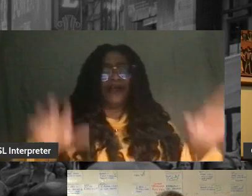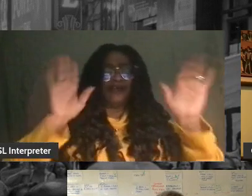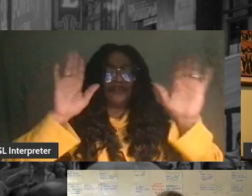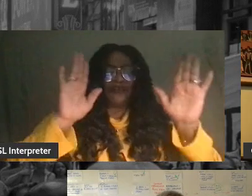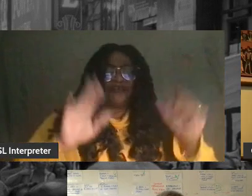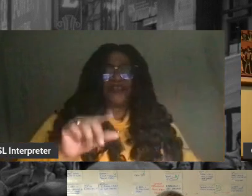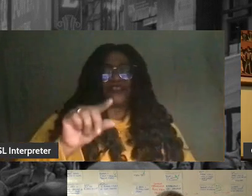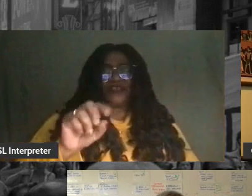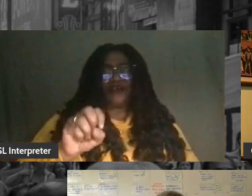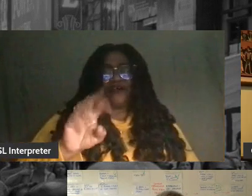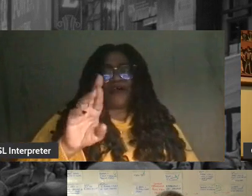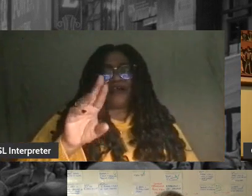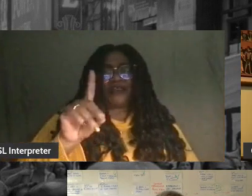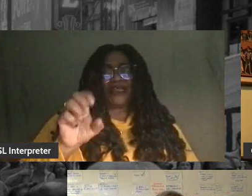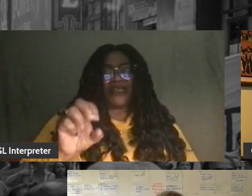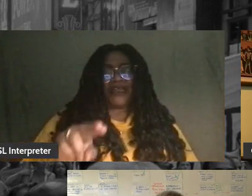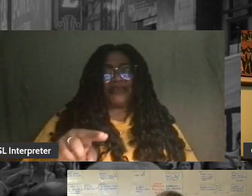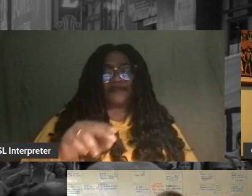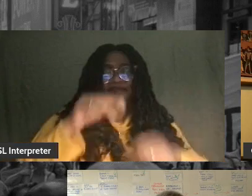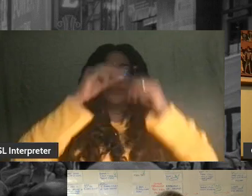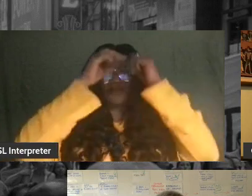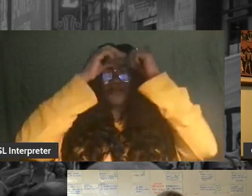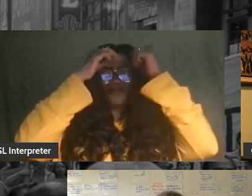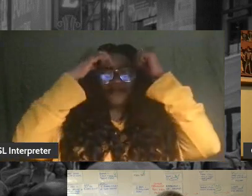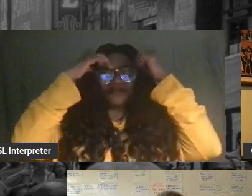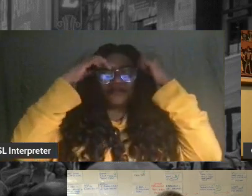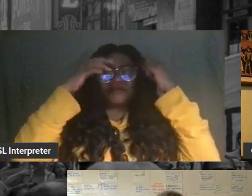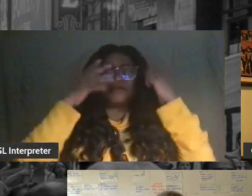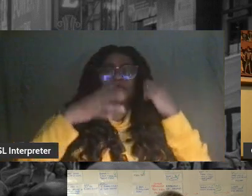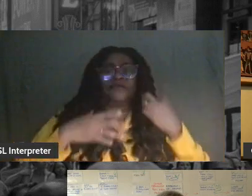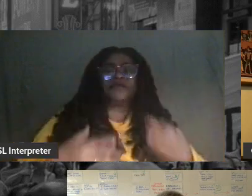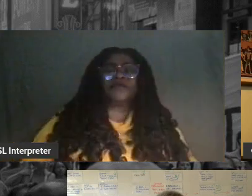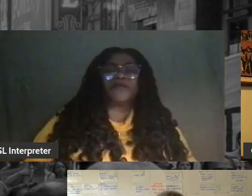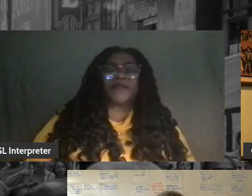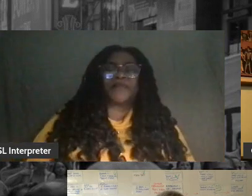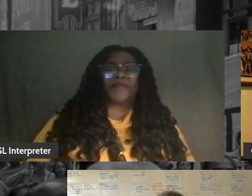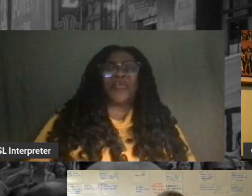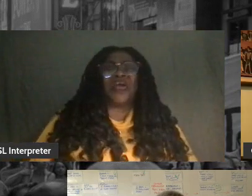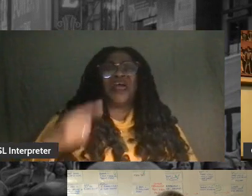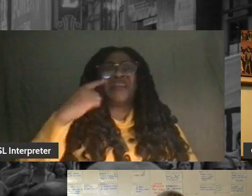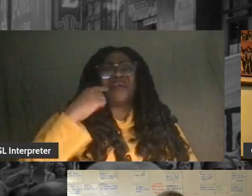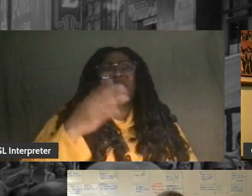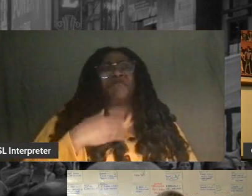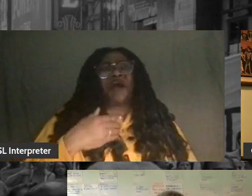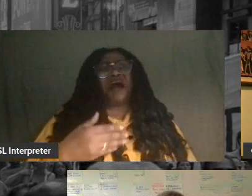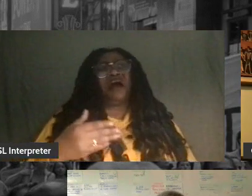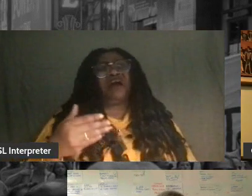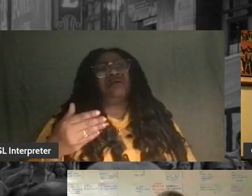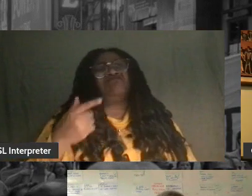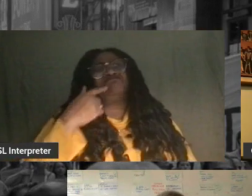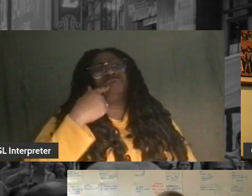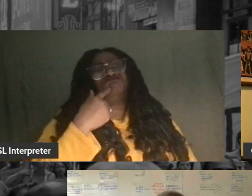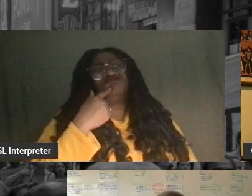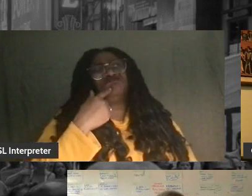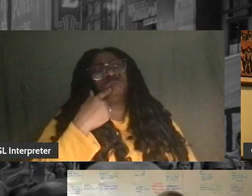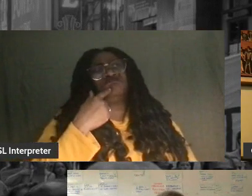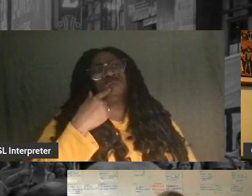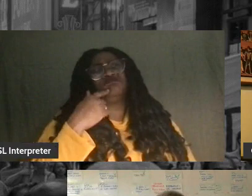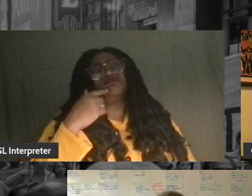Gordon, how about you? Sure. I guess the my earliest memory of